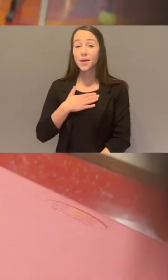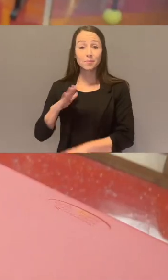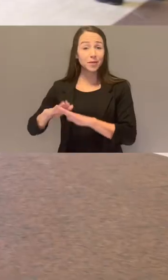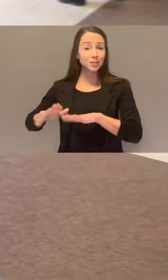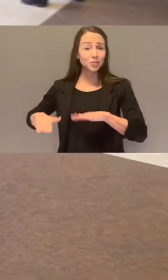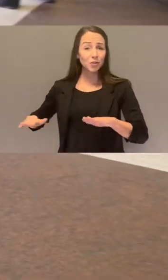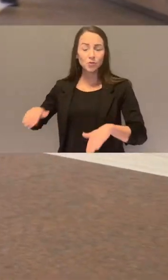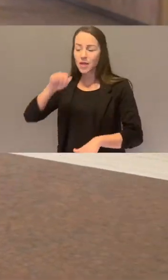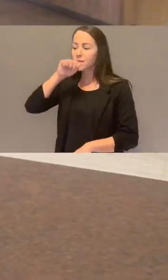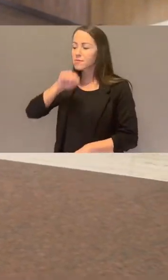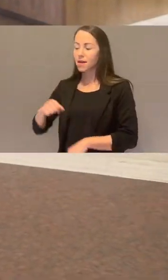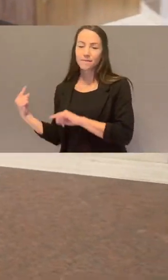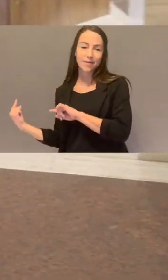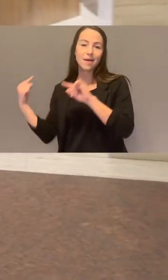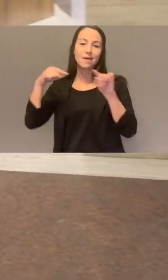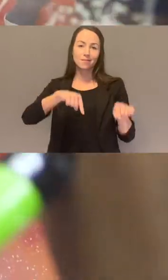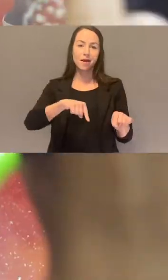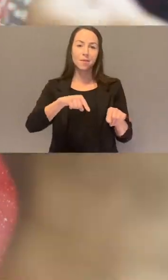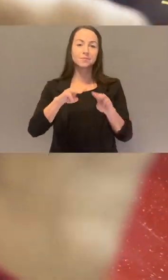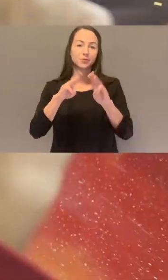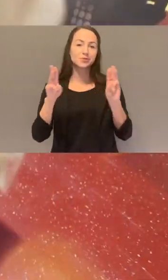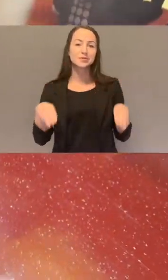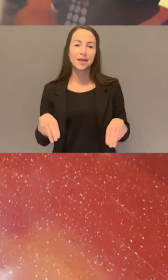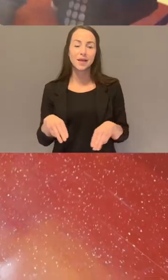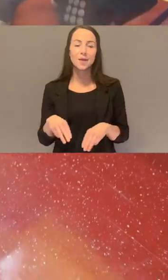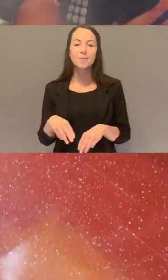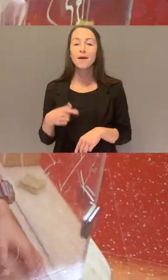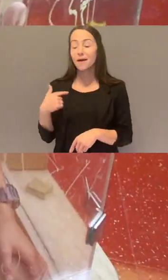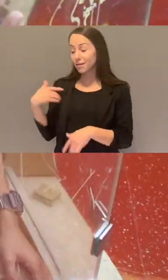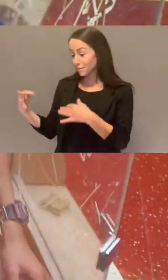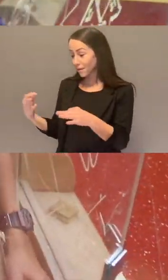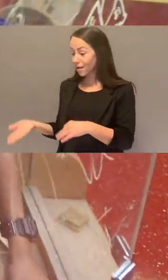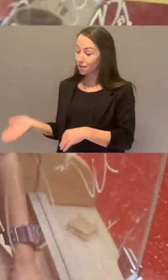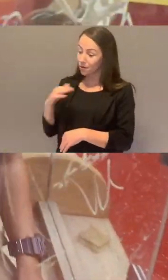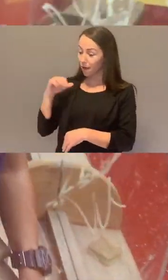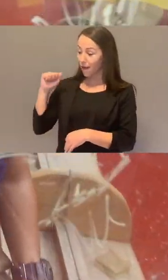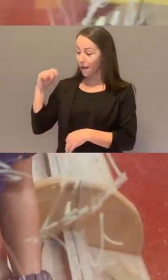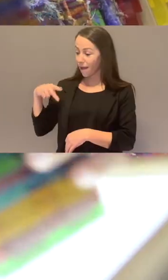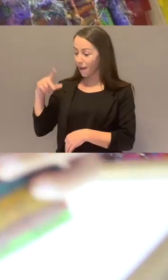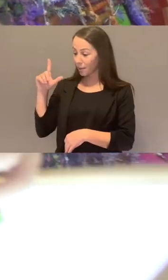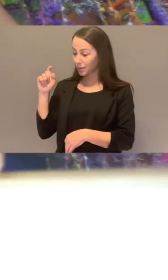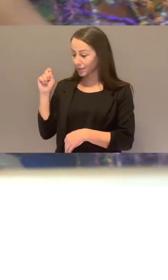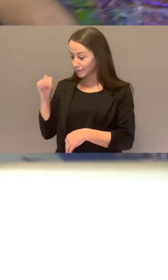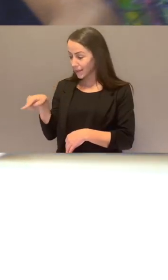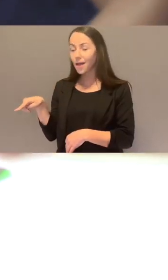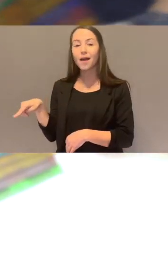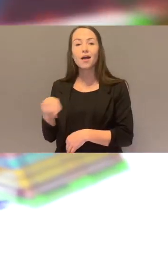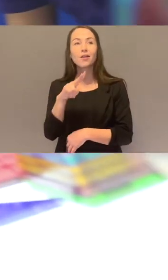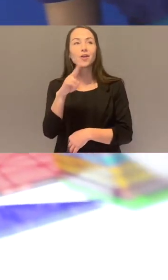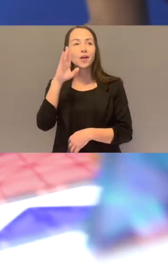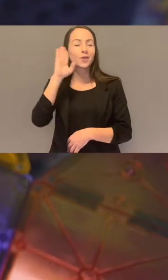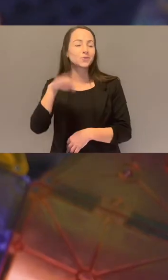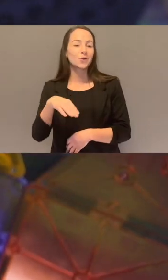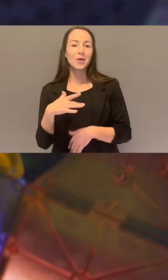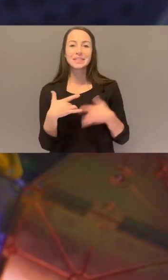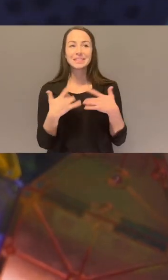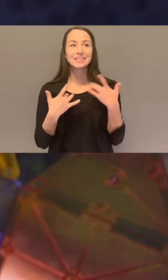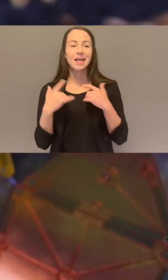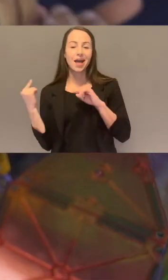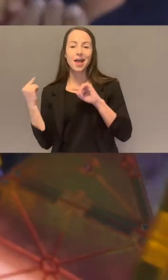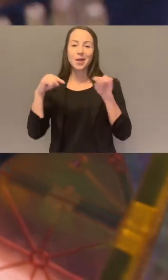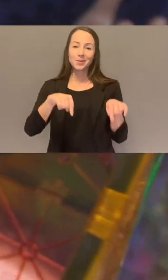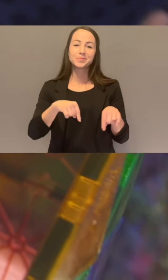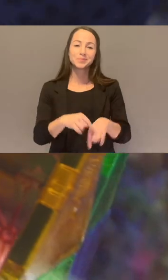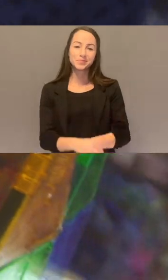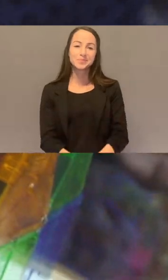My kids love coming to the Appleton. I love that I can say, let's go to the Appleton, and they know that that's the art museum here in town and that they are excited